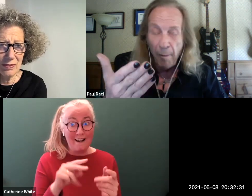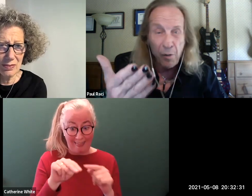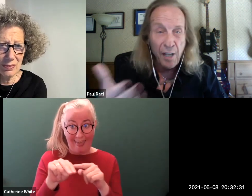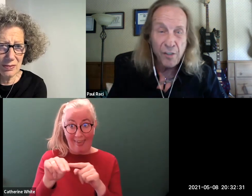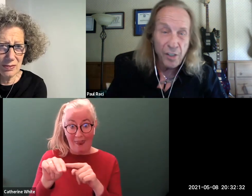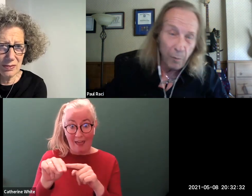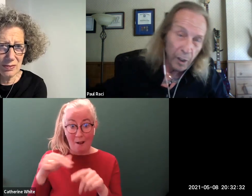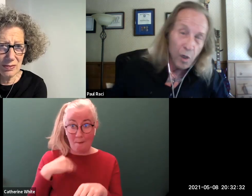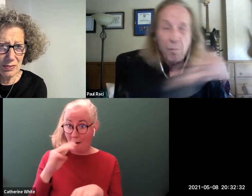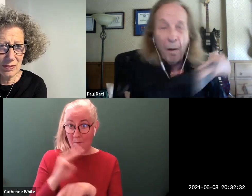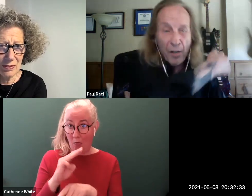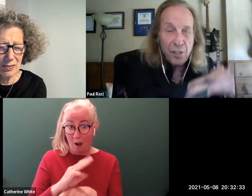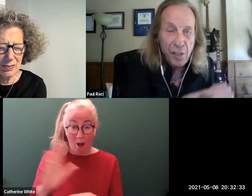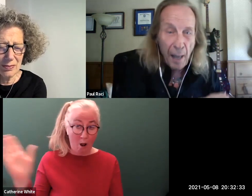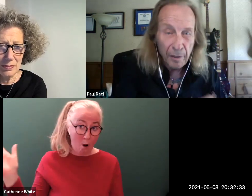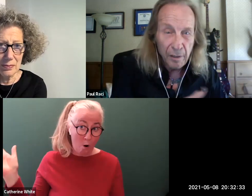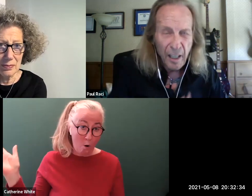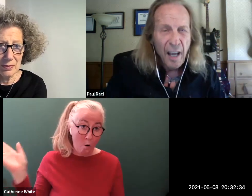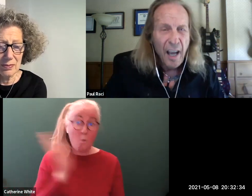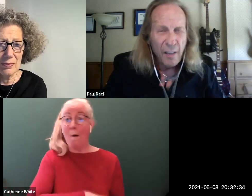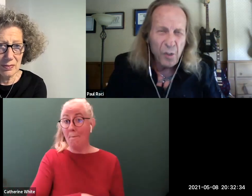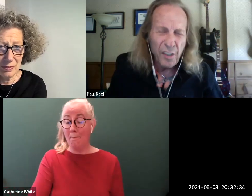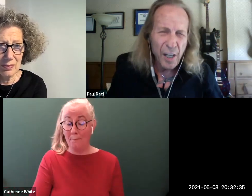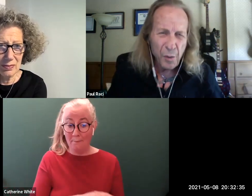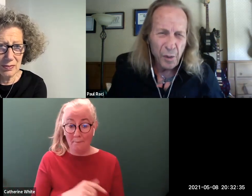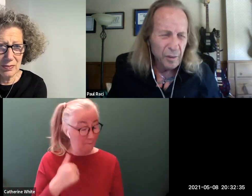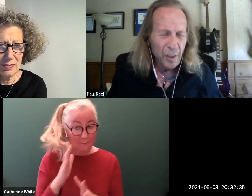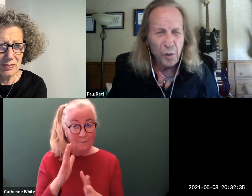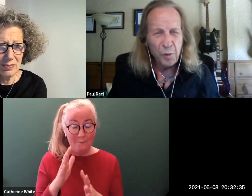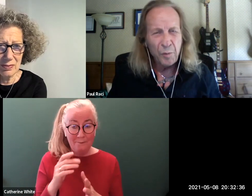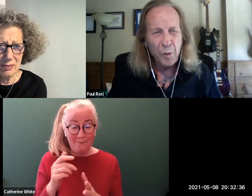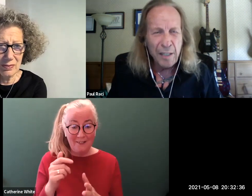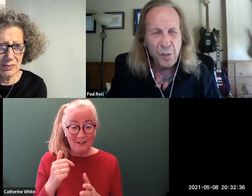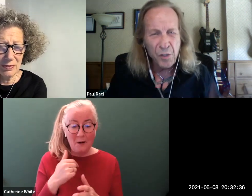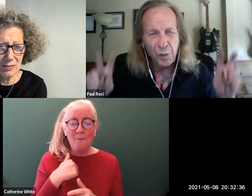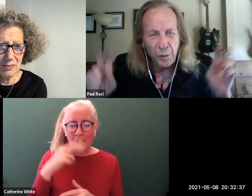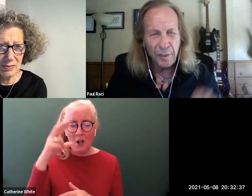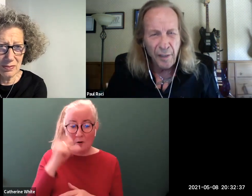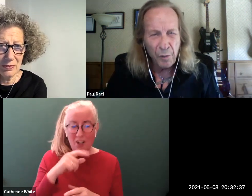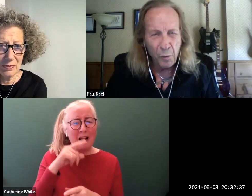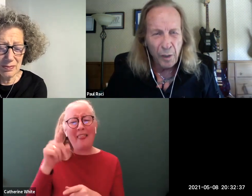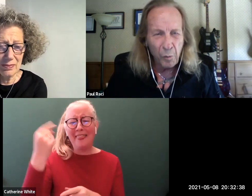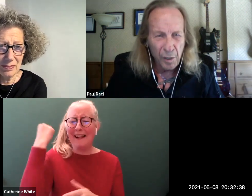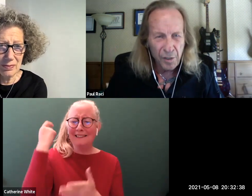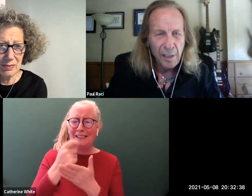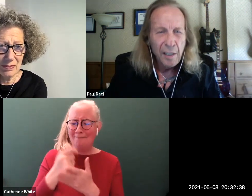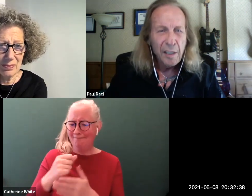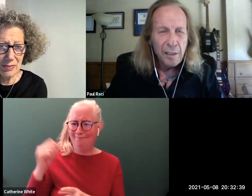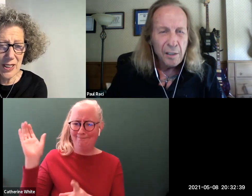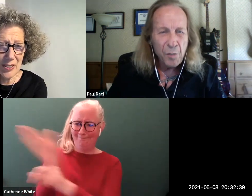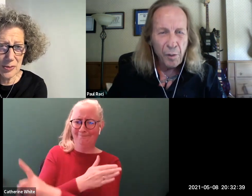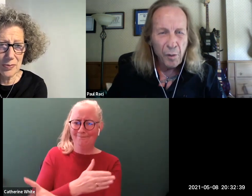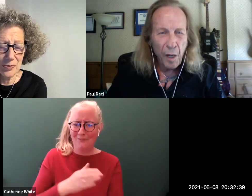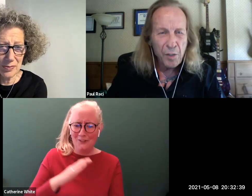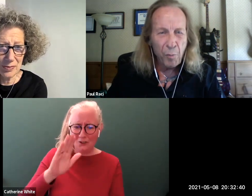my mother's hand just came right across my mouth, she slapped me. And those are the days when you beat your children, and that was the way it was.